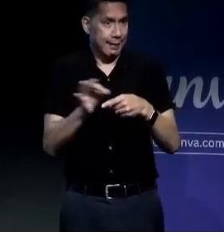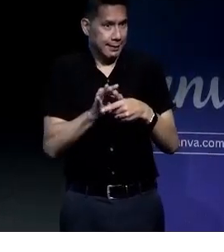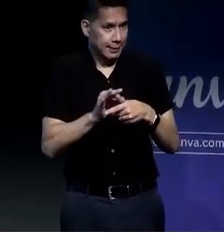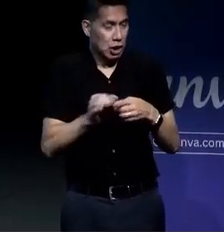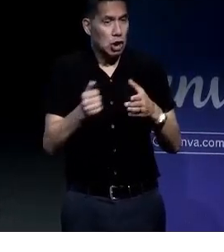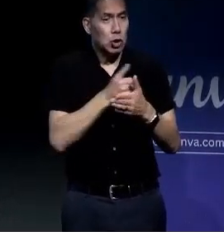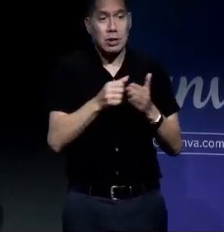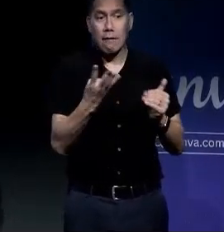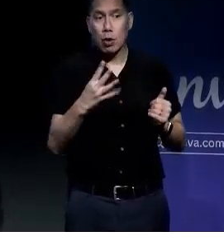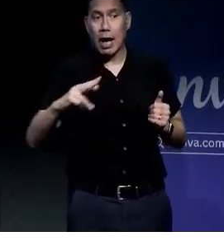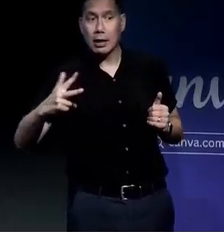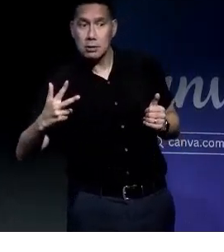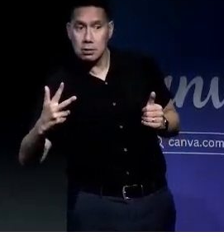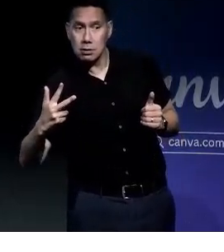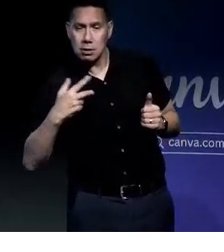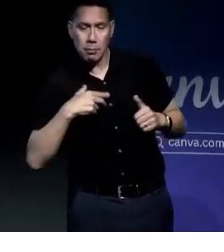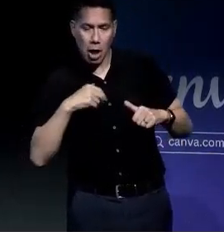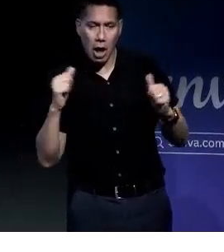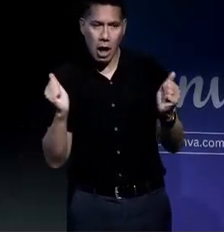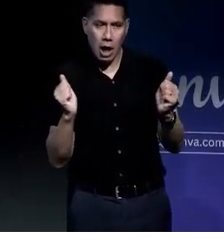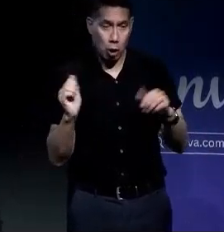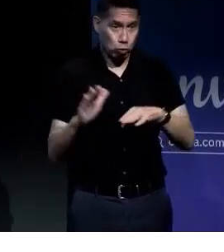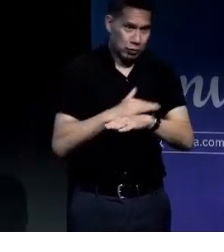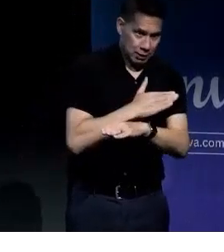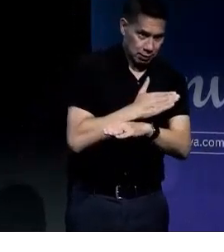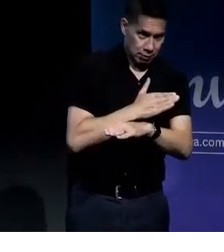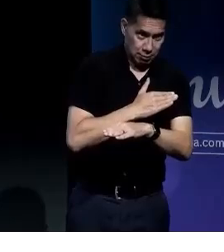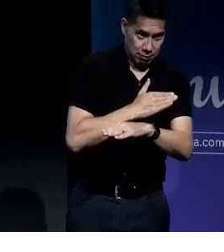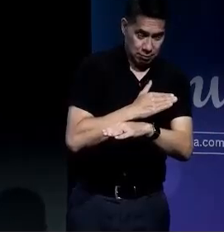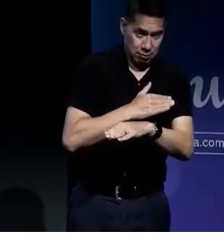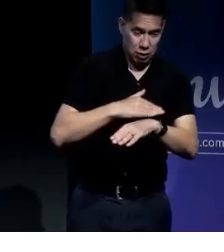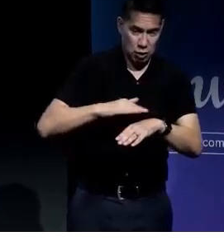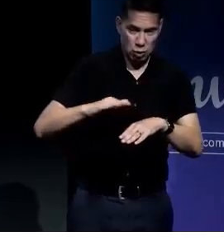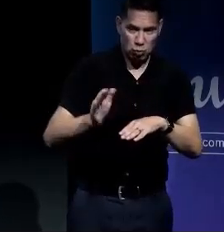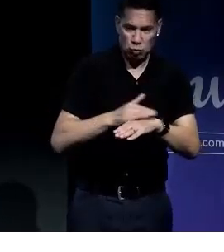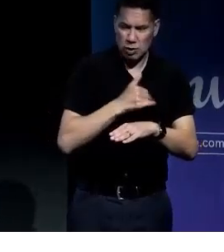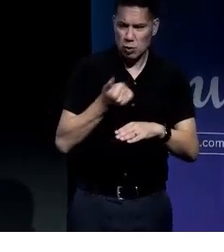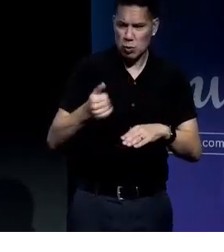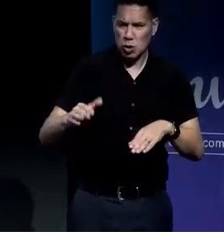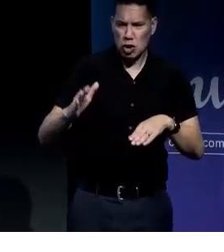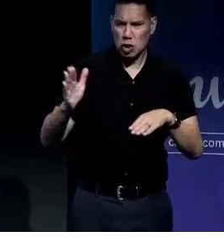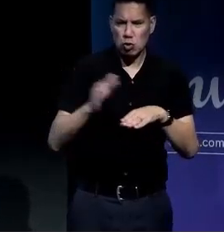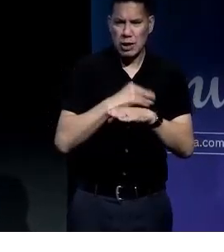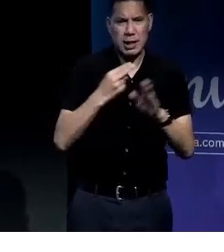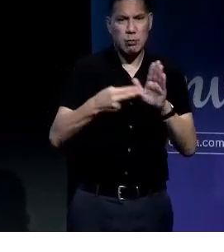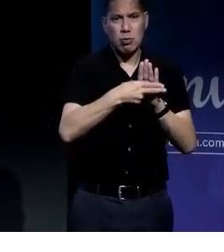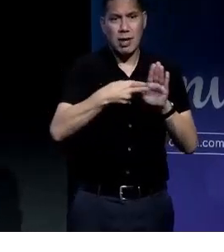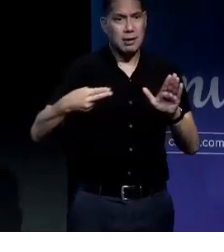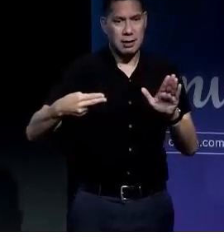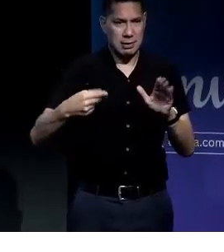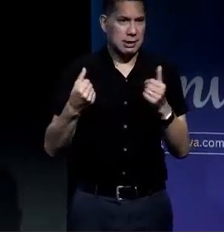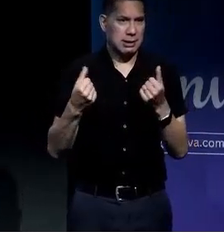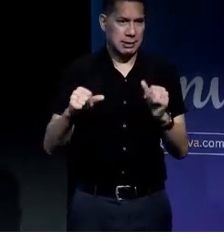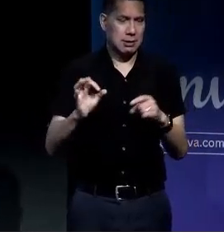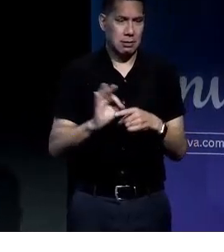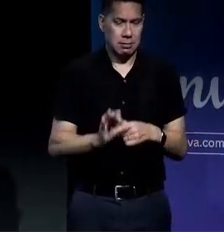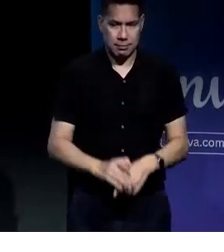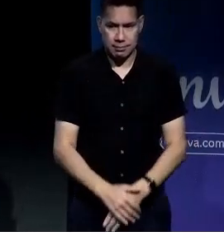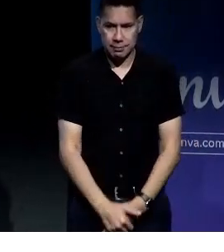there'll be 48, but I had a green, so I used the green in the brand colour and the success colour.